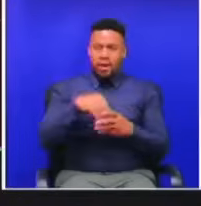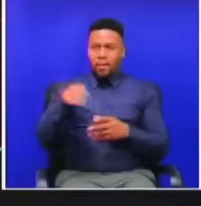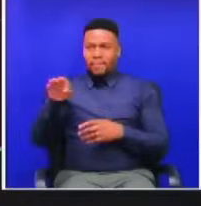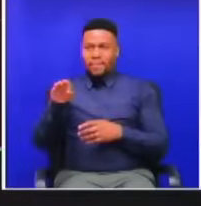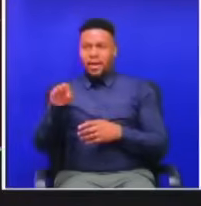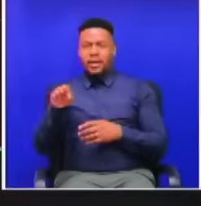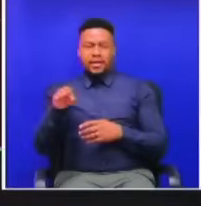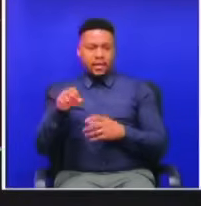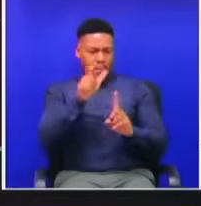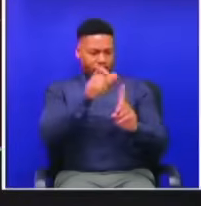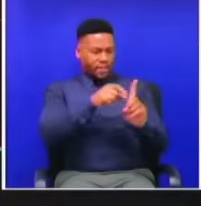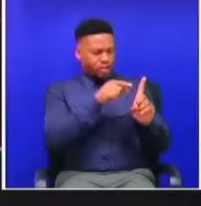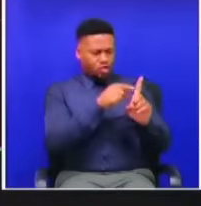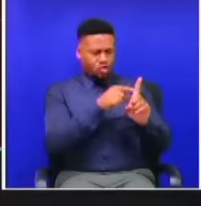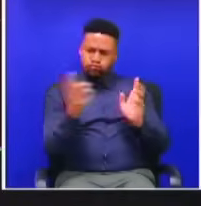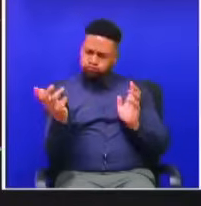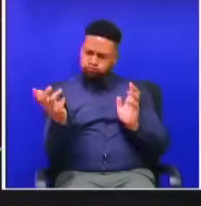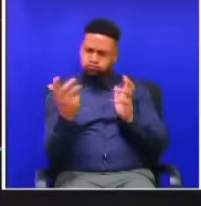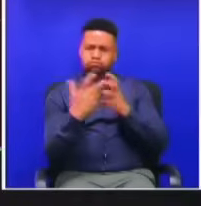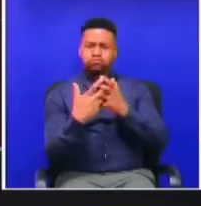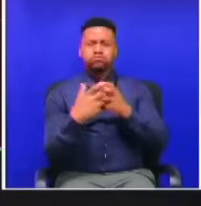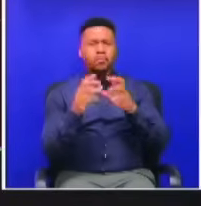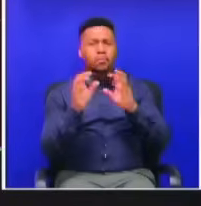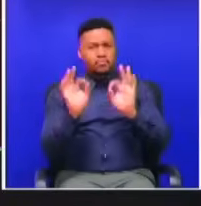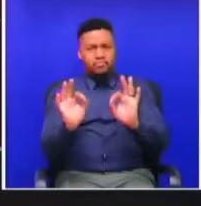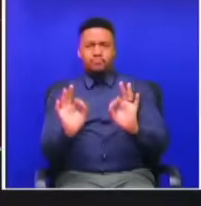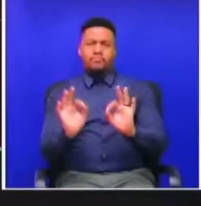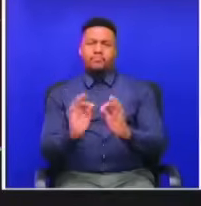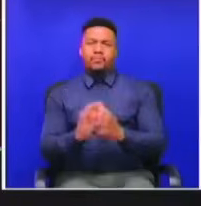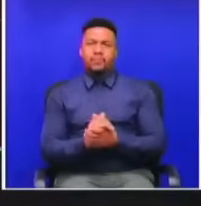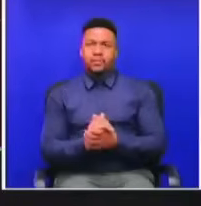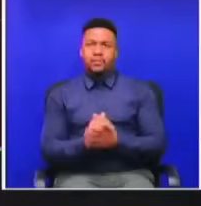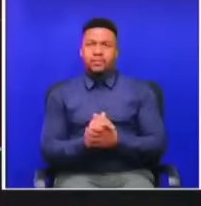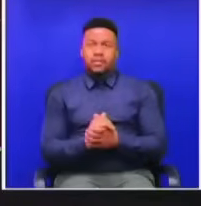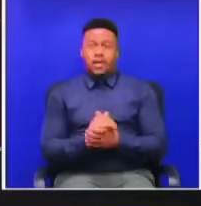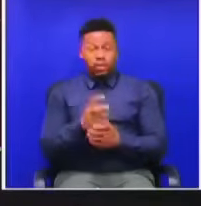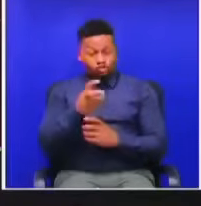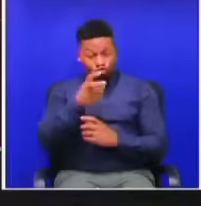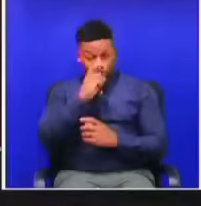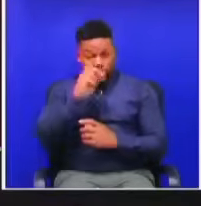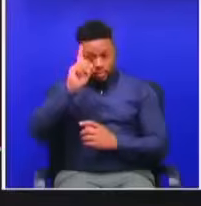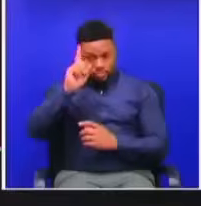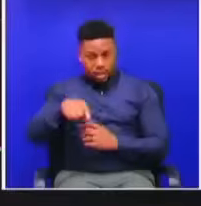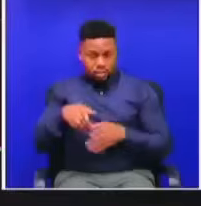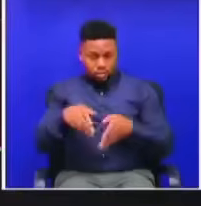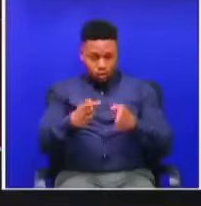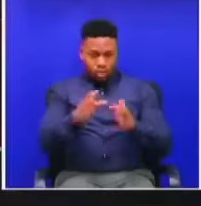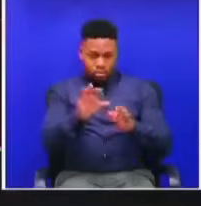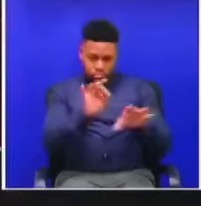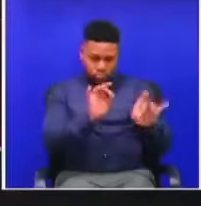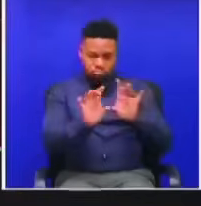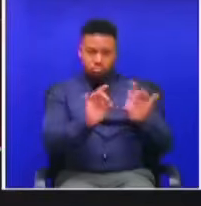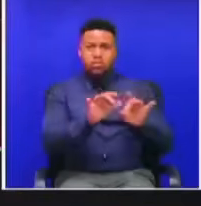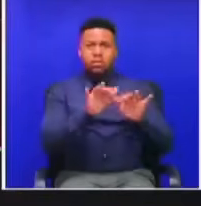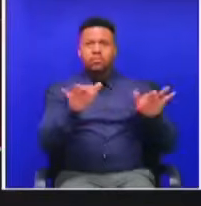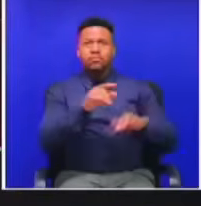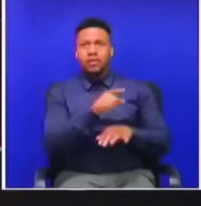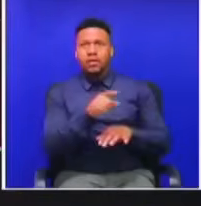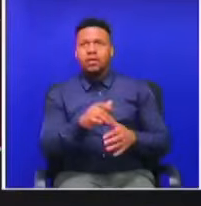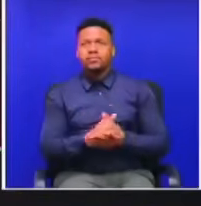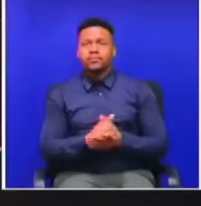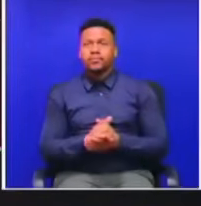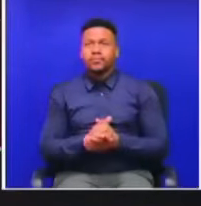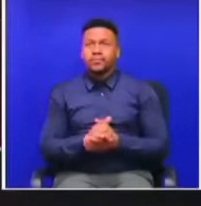is quite stringent. And we need to thank them for that. And that is why our financial services architecture is so